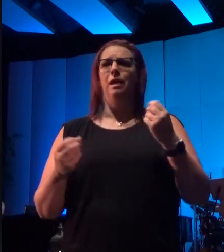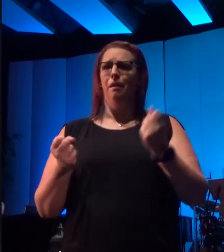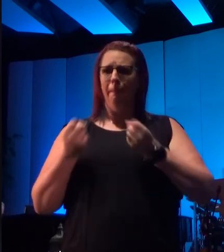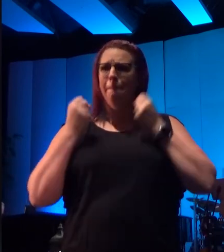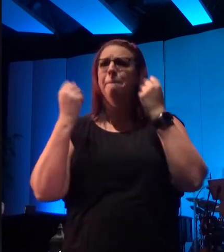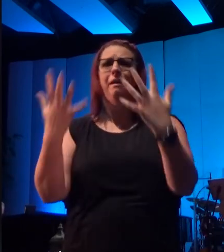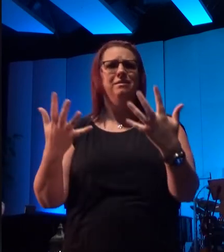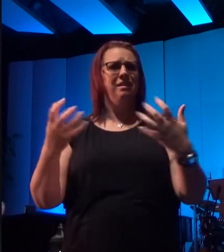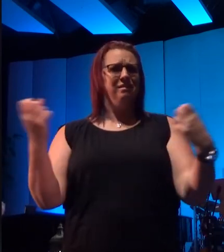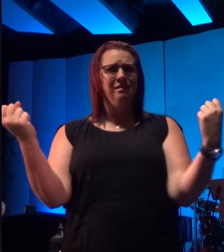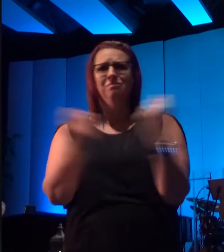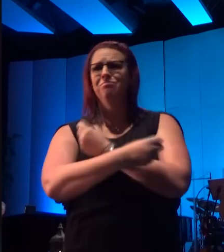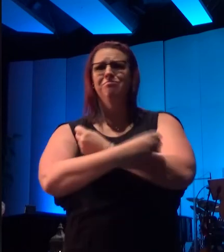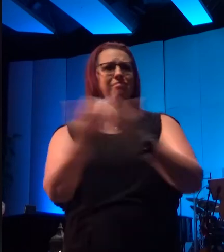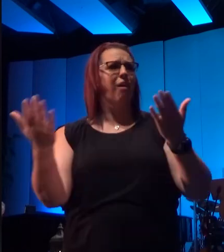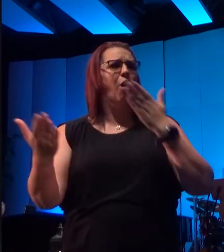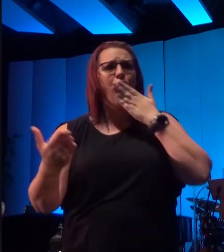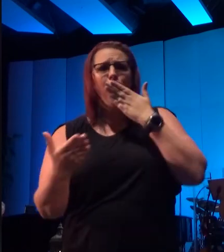is,